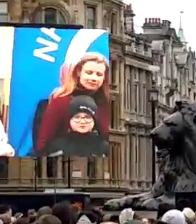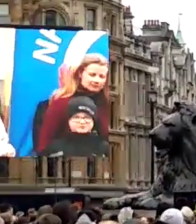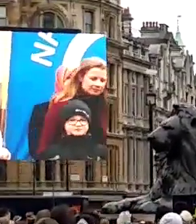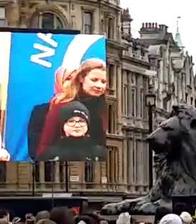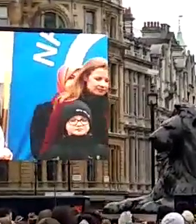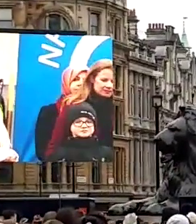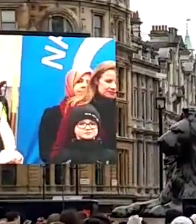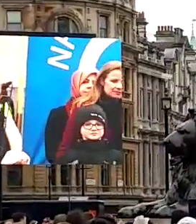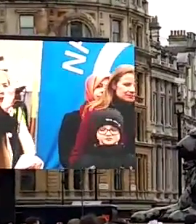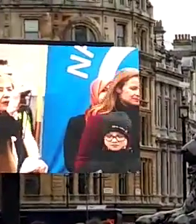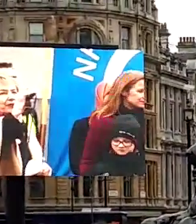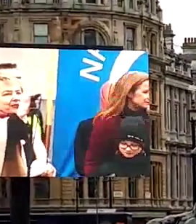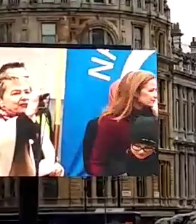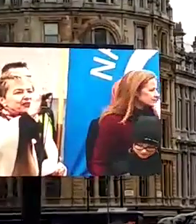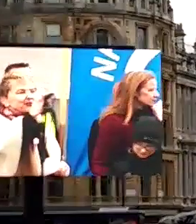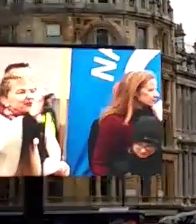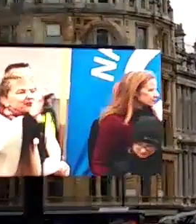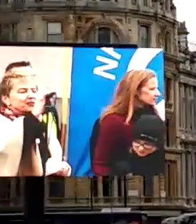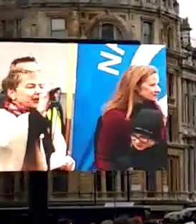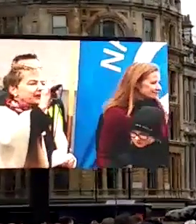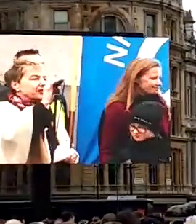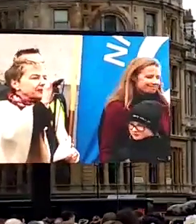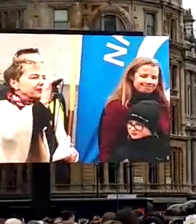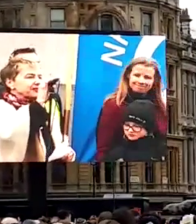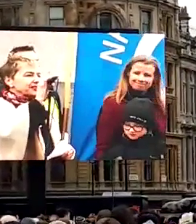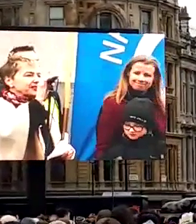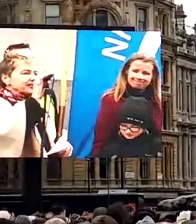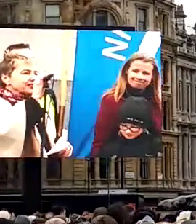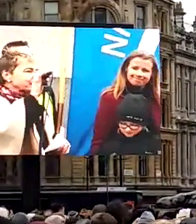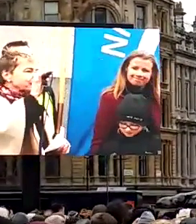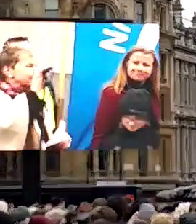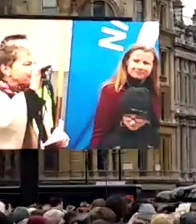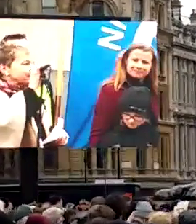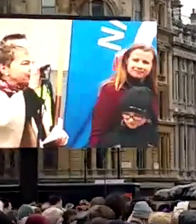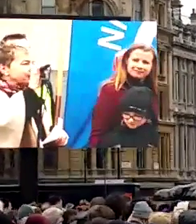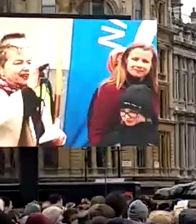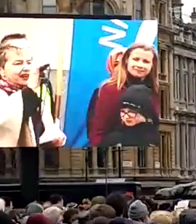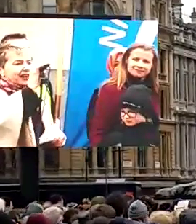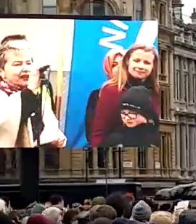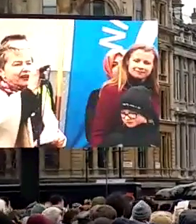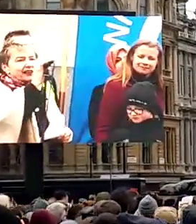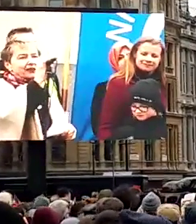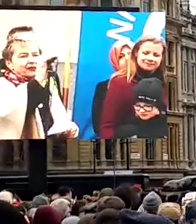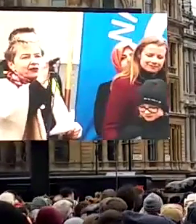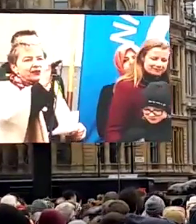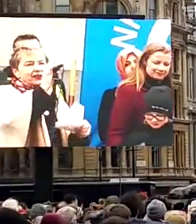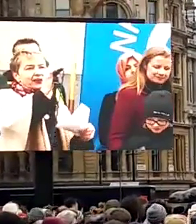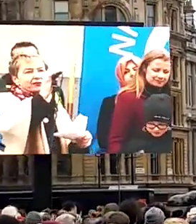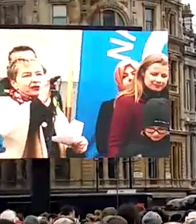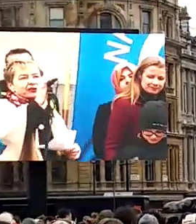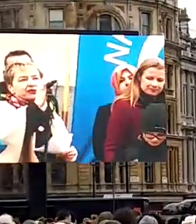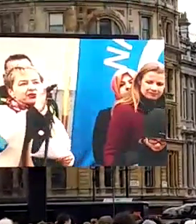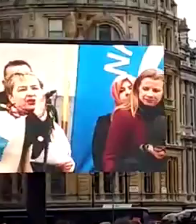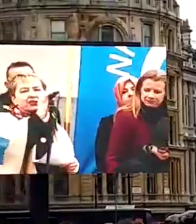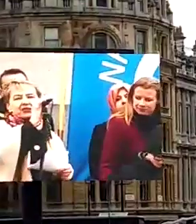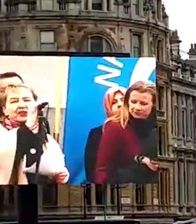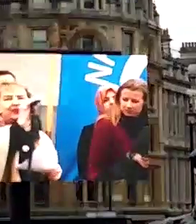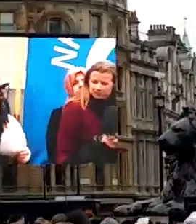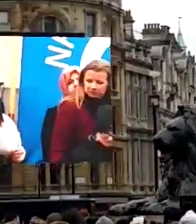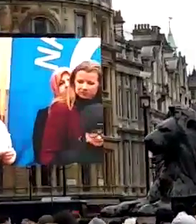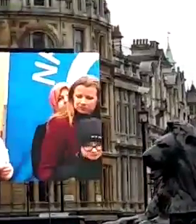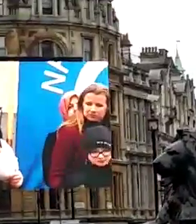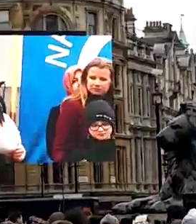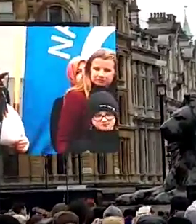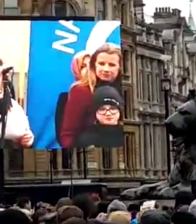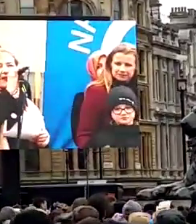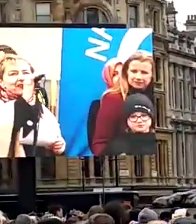very much indeed for your support across the faith communities. It's wonderful to have that level of real, strong,